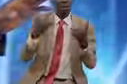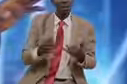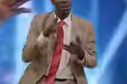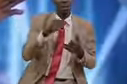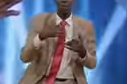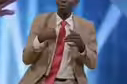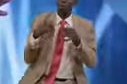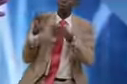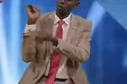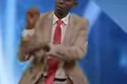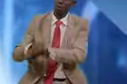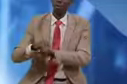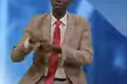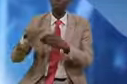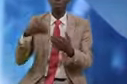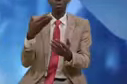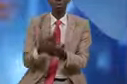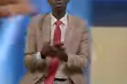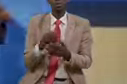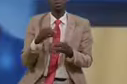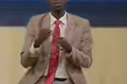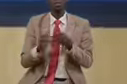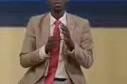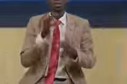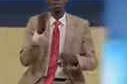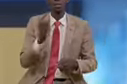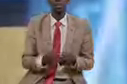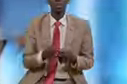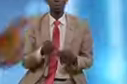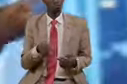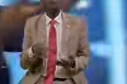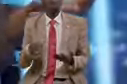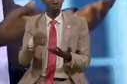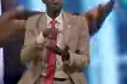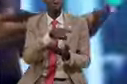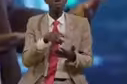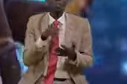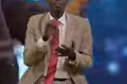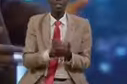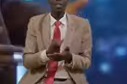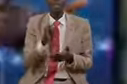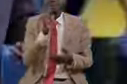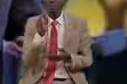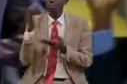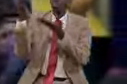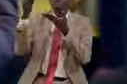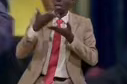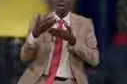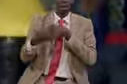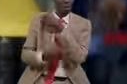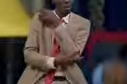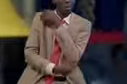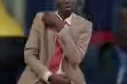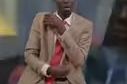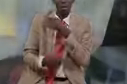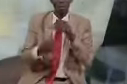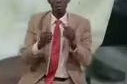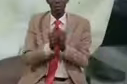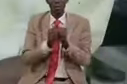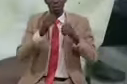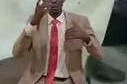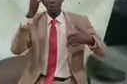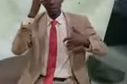have overcome them. Them that is throwing poverty and sickness